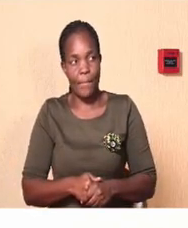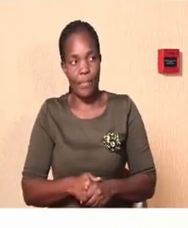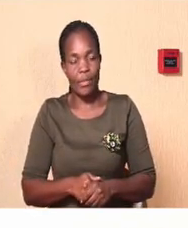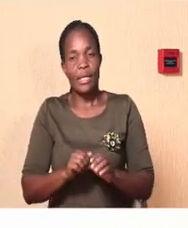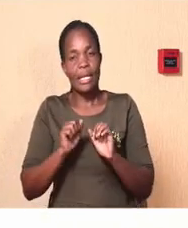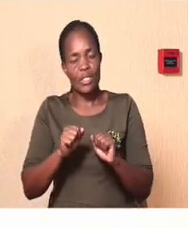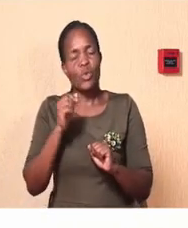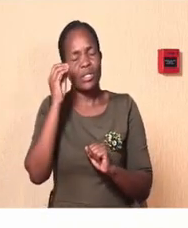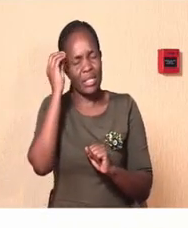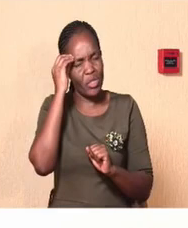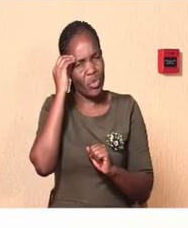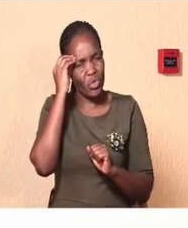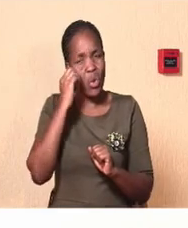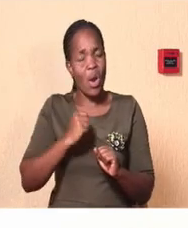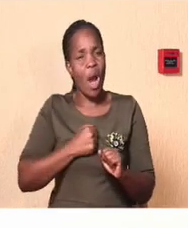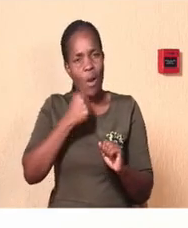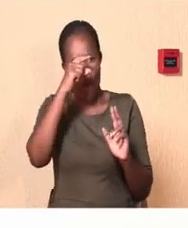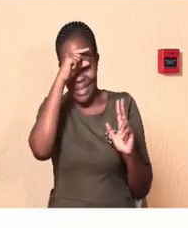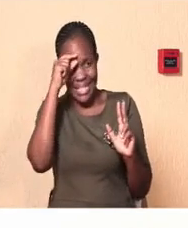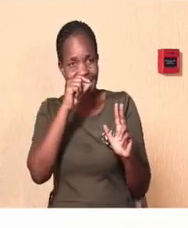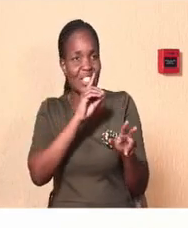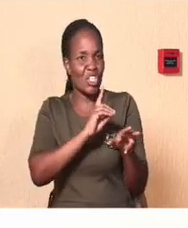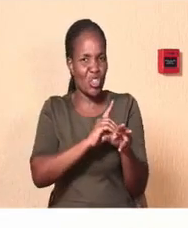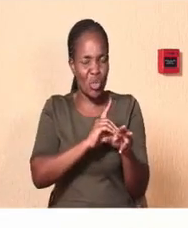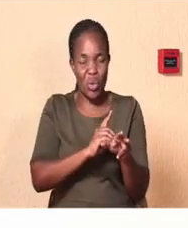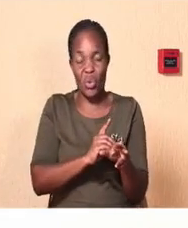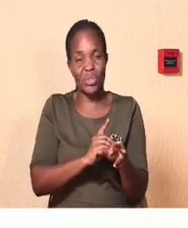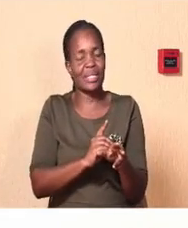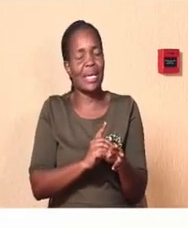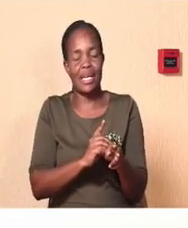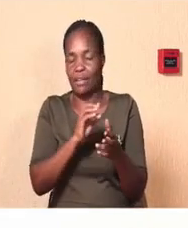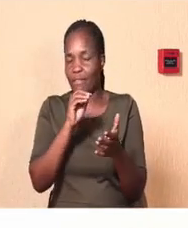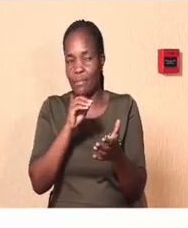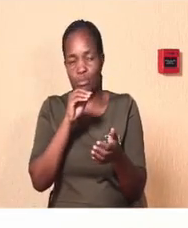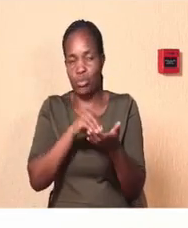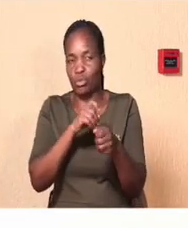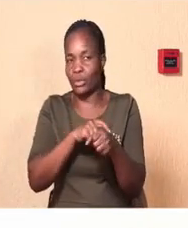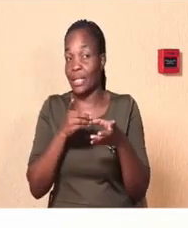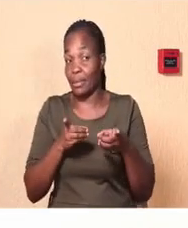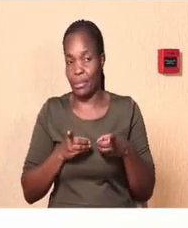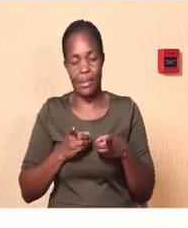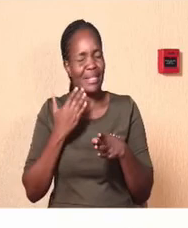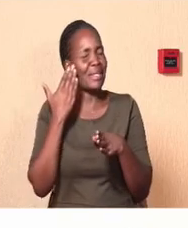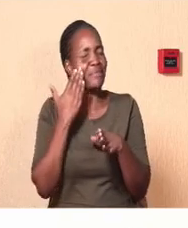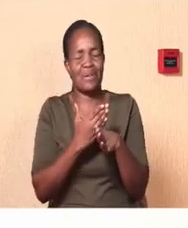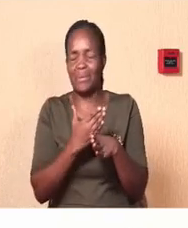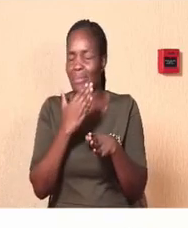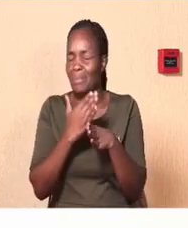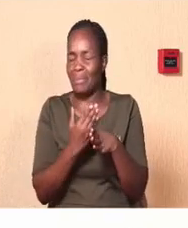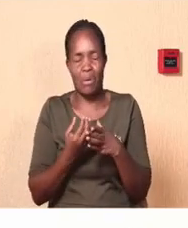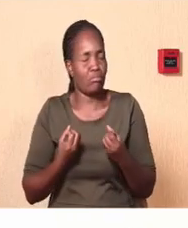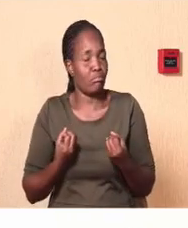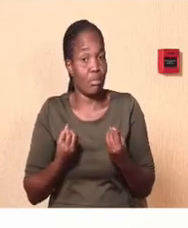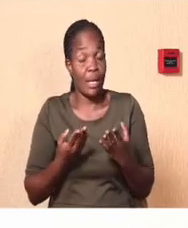health professionals at risk because they are the frontline workers, and